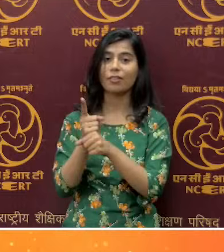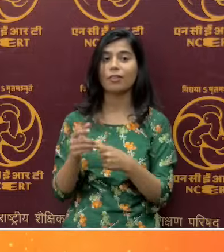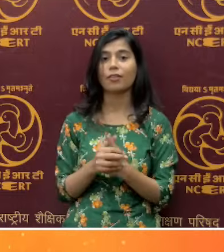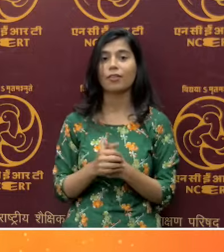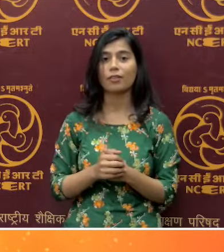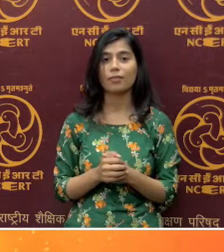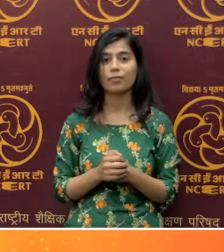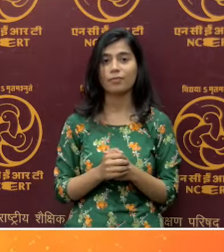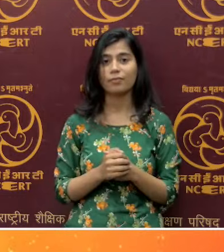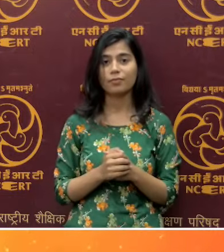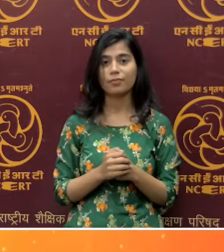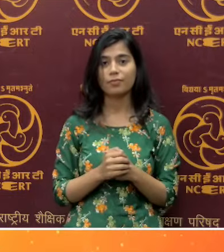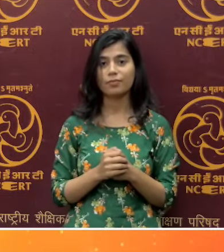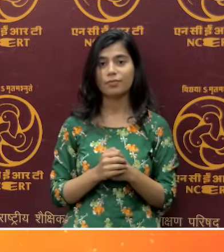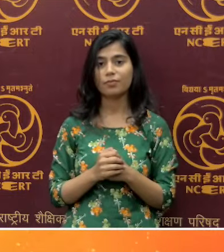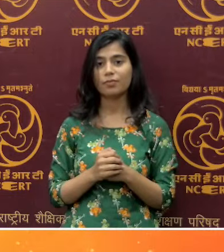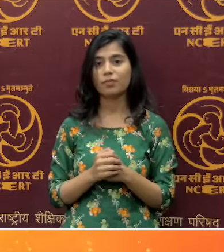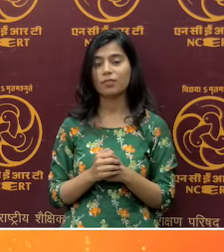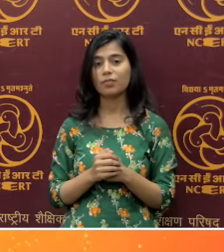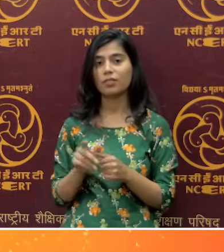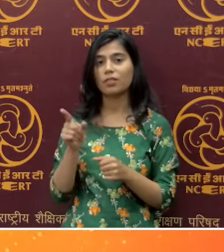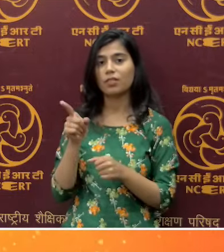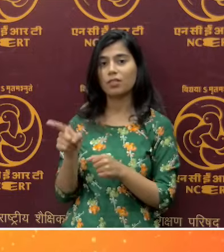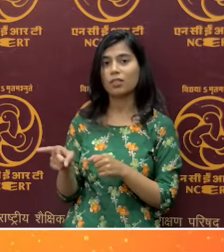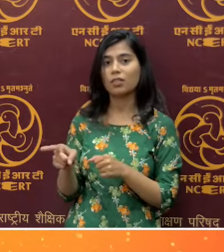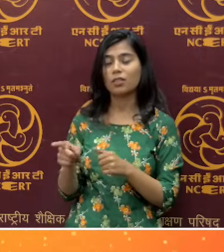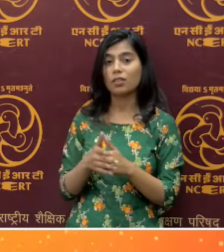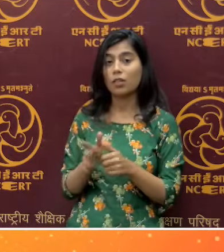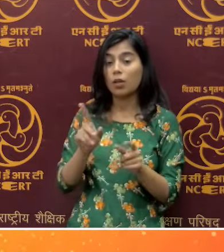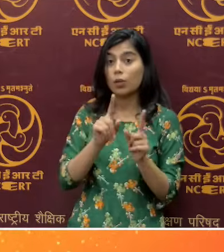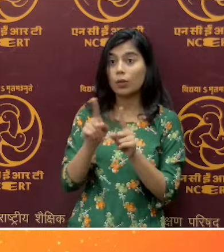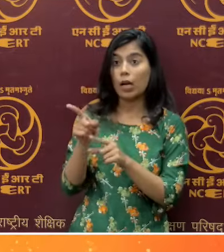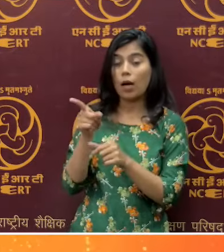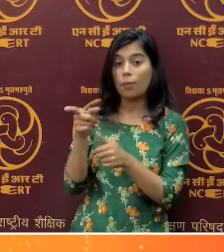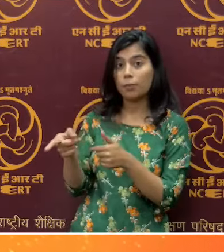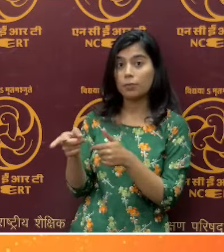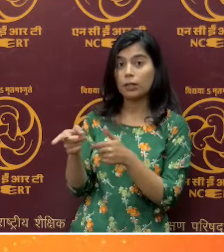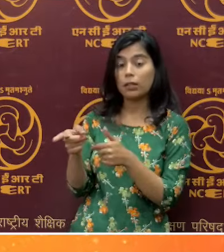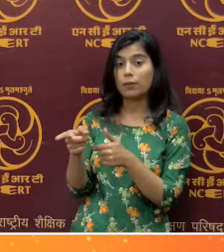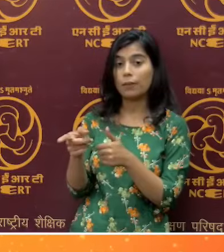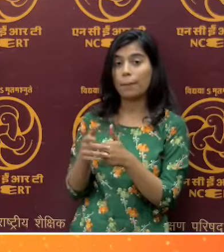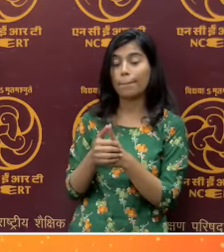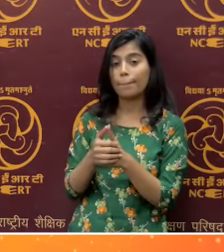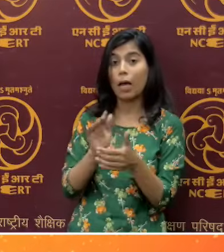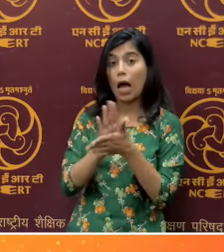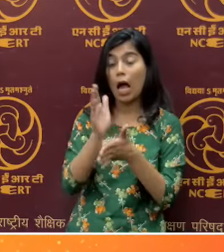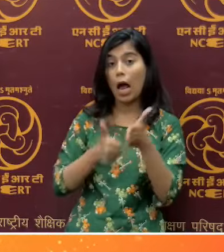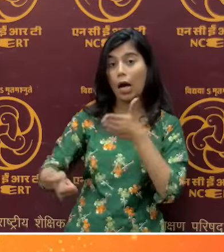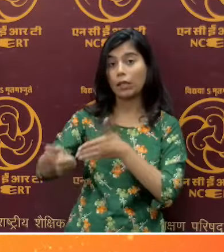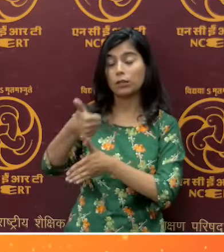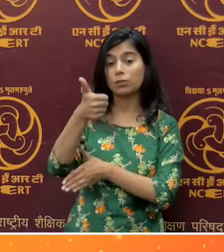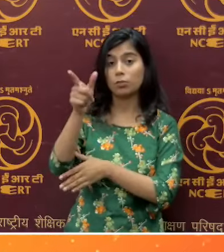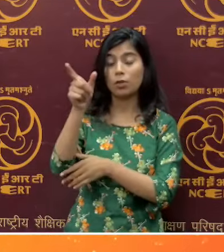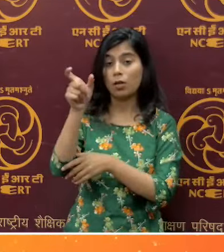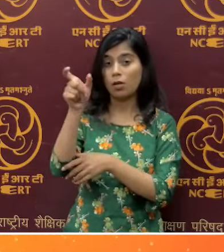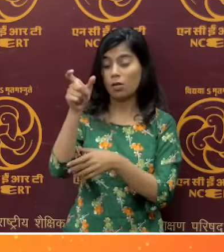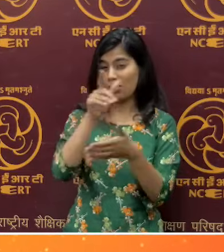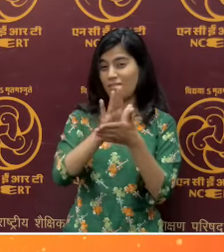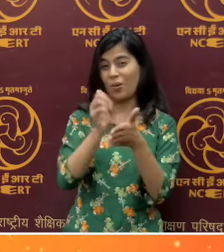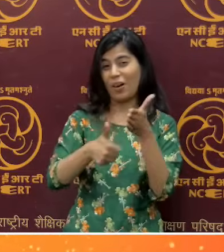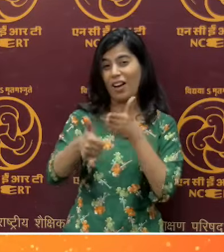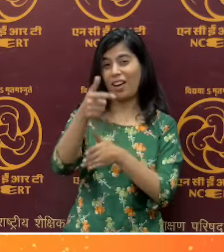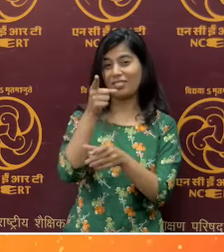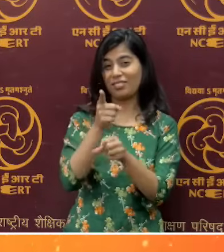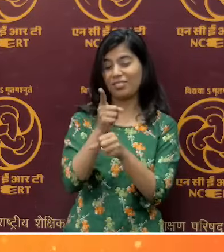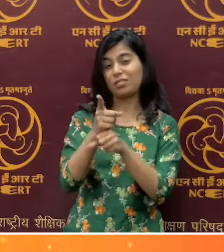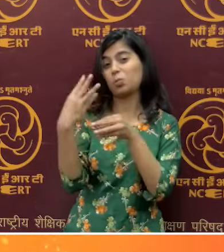you. So here head teacher is playing very critical role. Yeah. Like whatever the teacher or special educator added by the